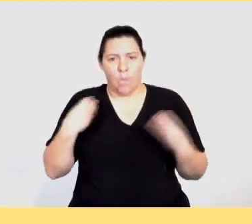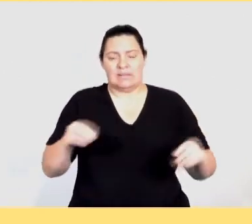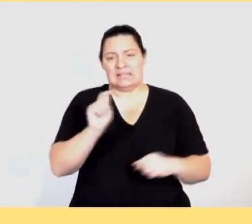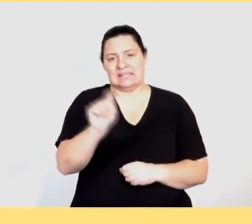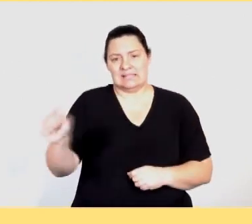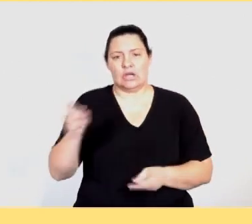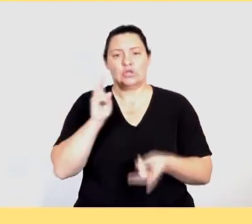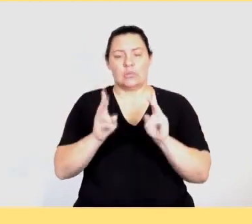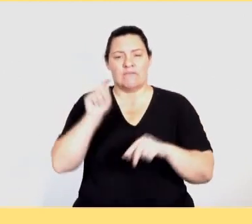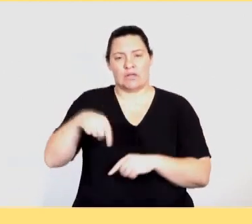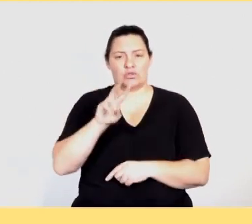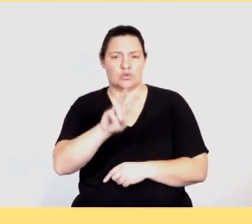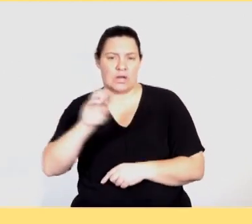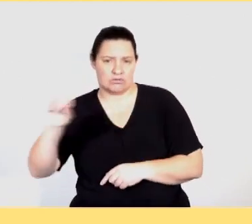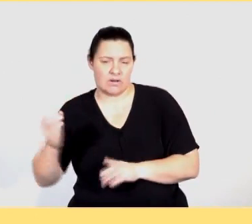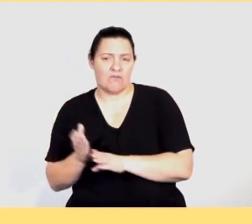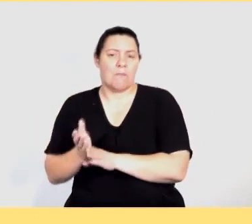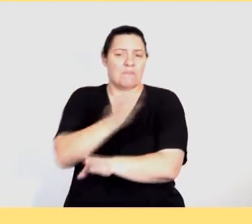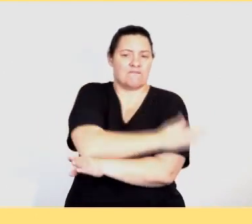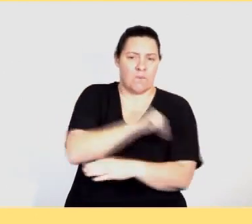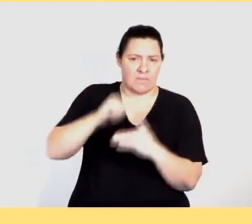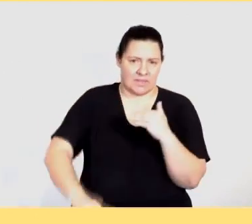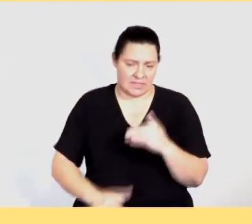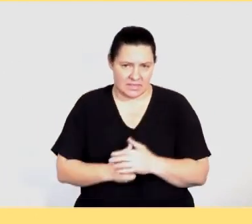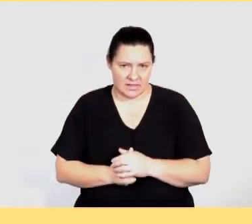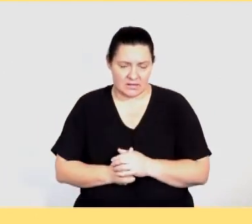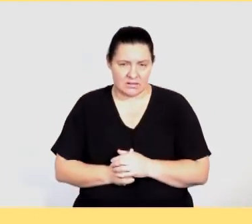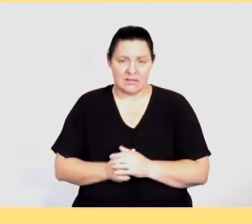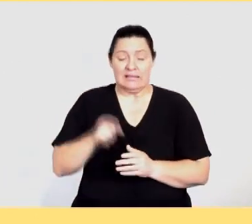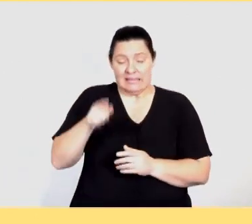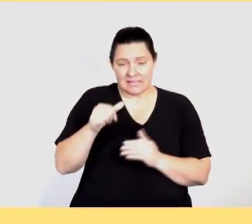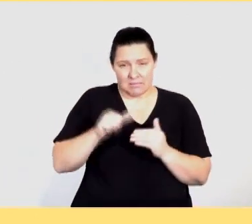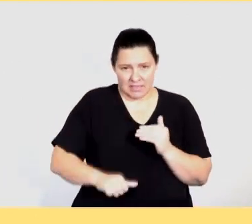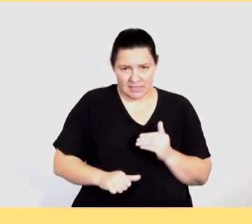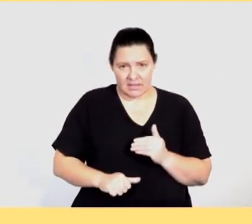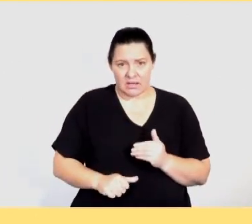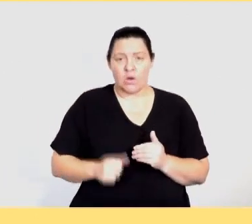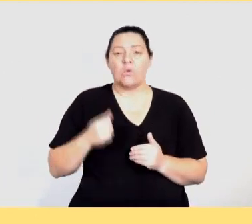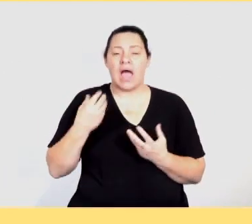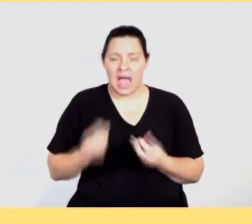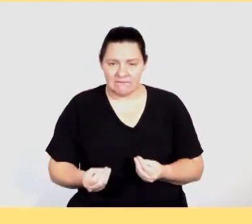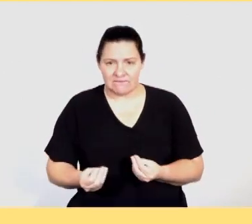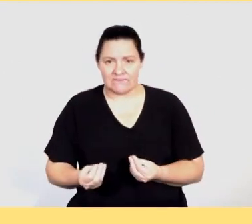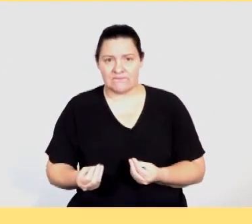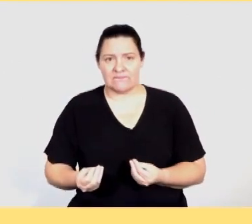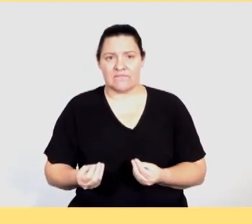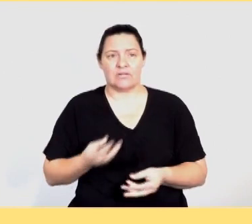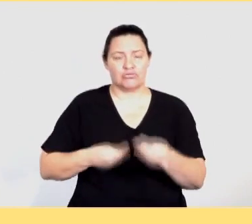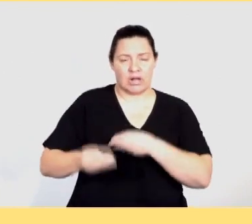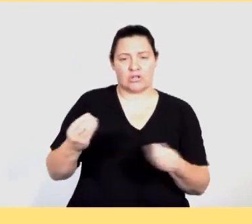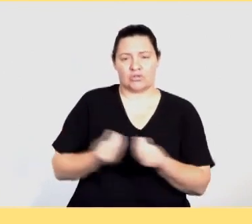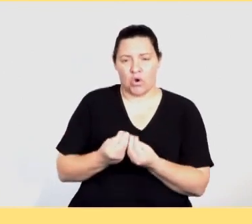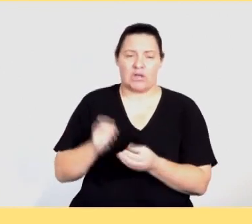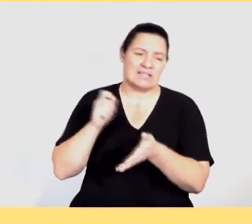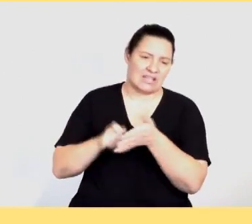some businesses 12,200 from the previous month. In this month, we have purchased